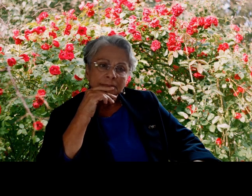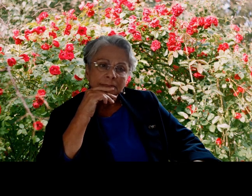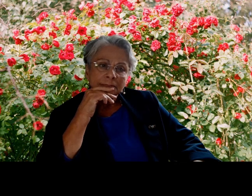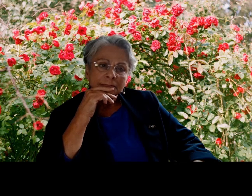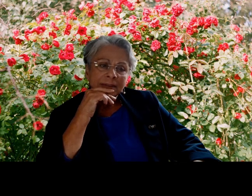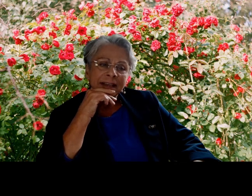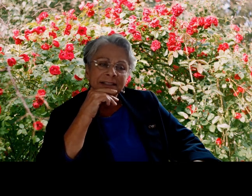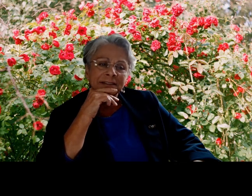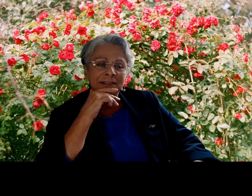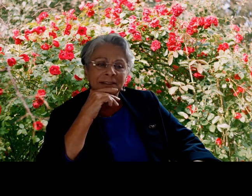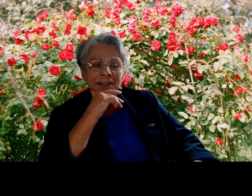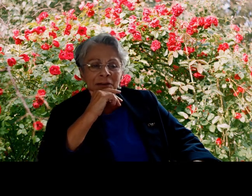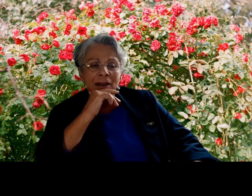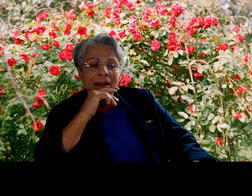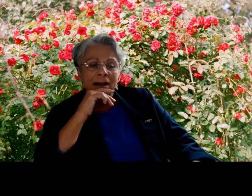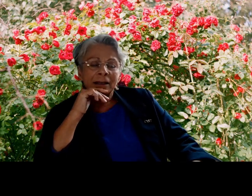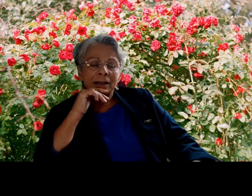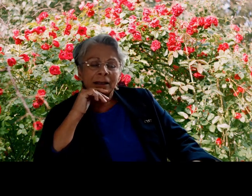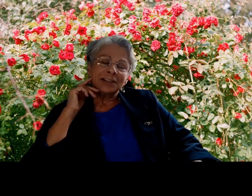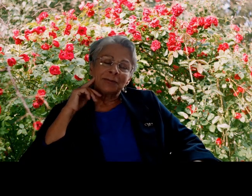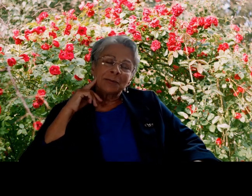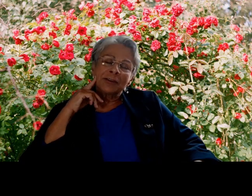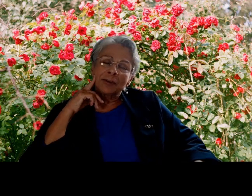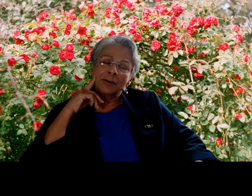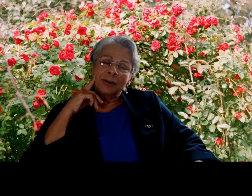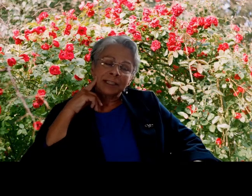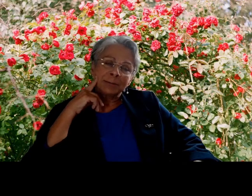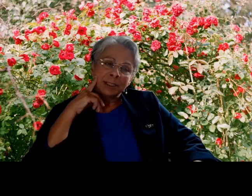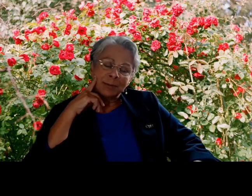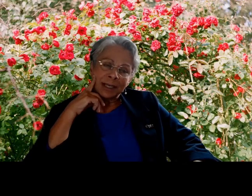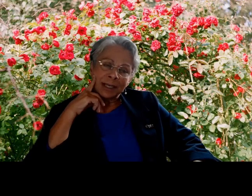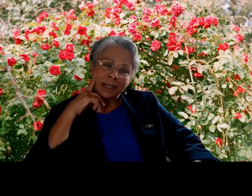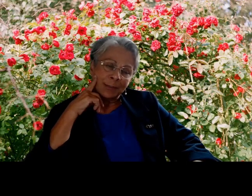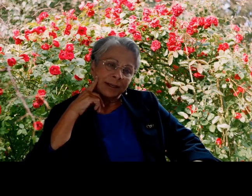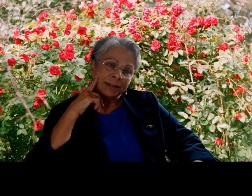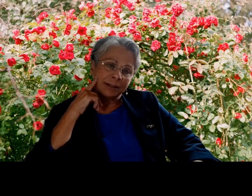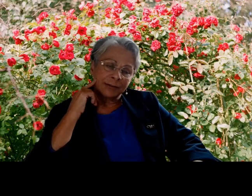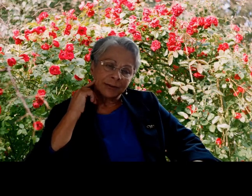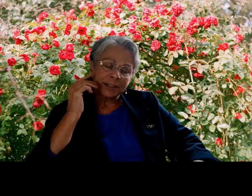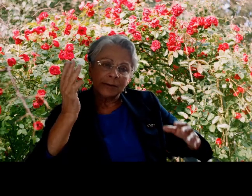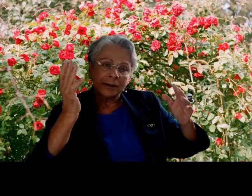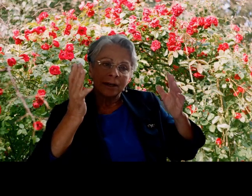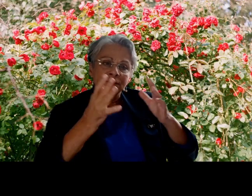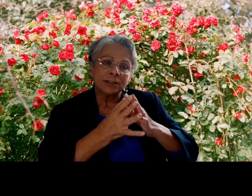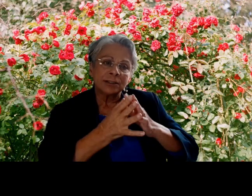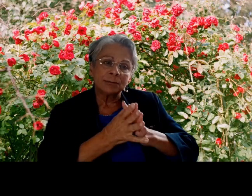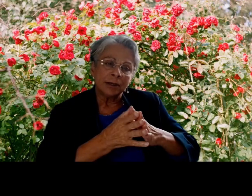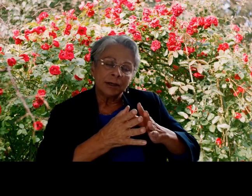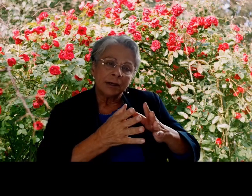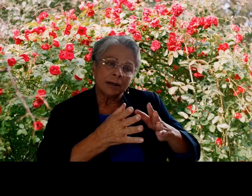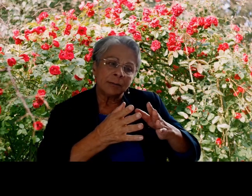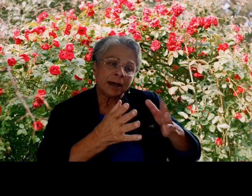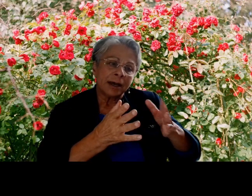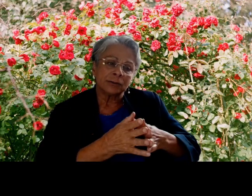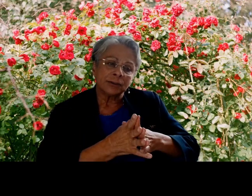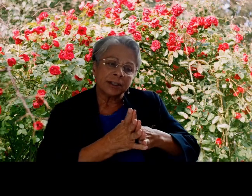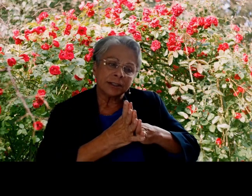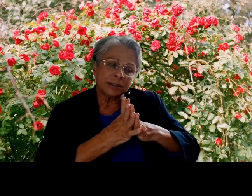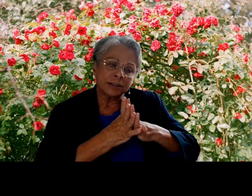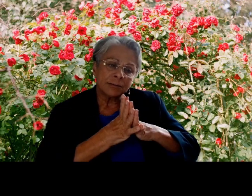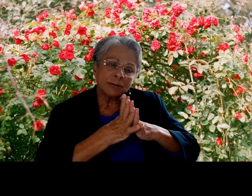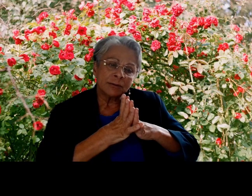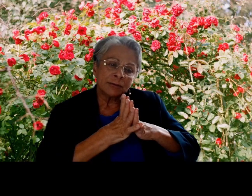to them. Excellent, thank you. This is from a customer perspective. Is there a customer